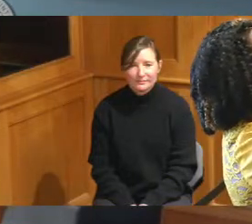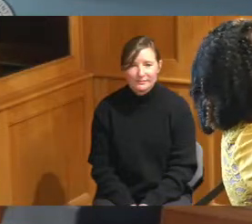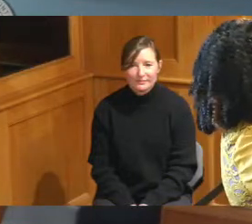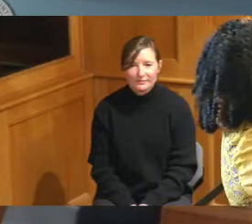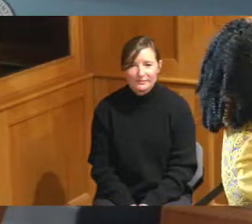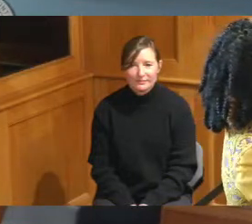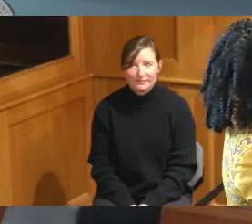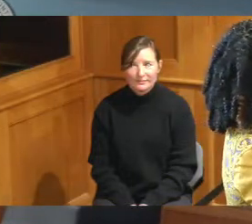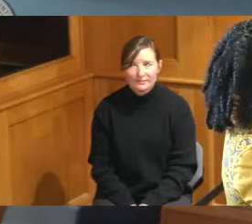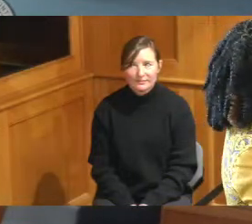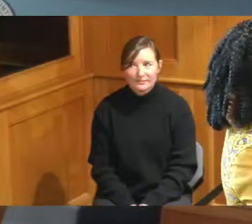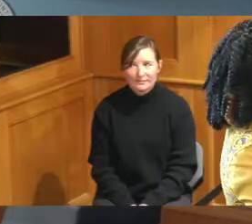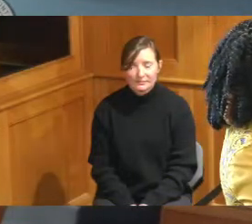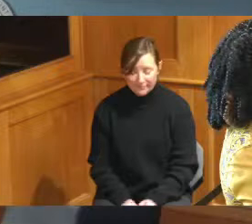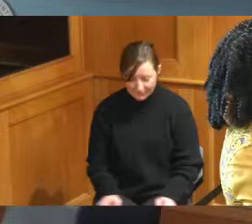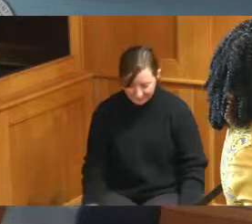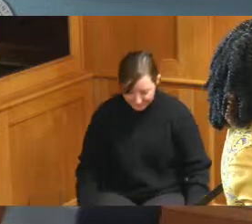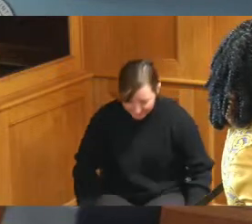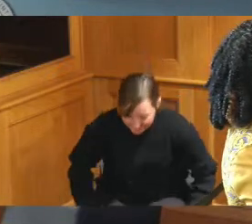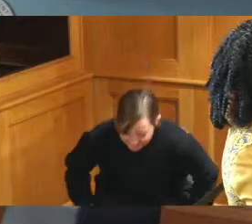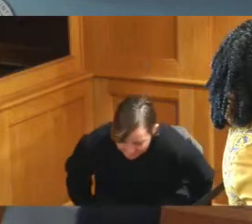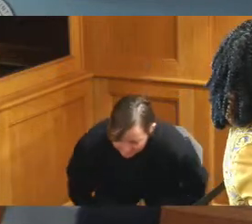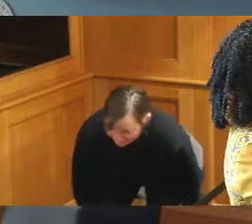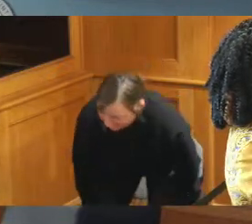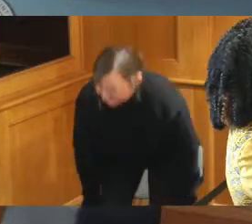then that way. Wonderful.